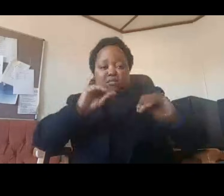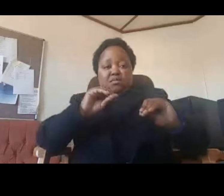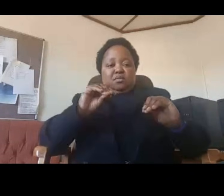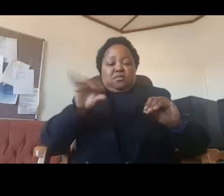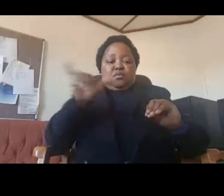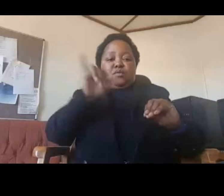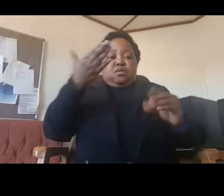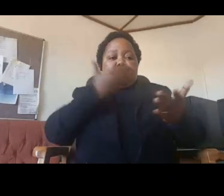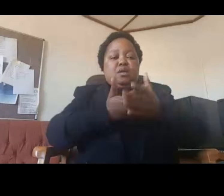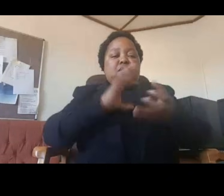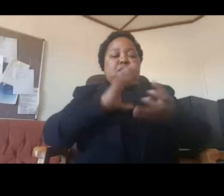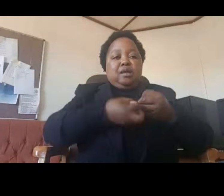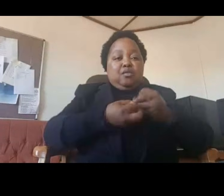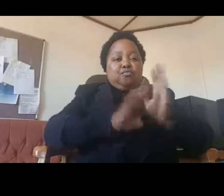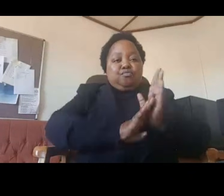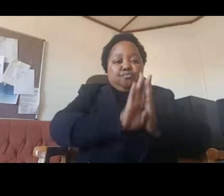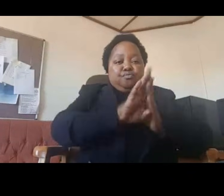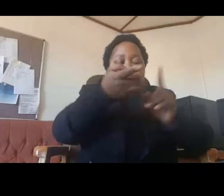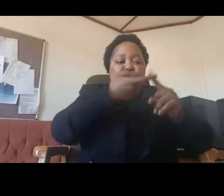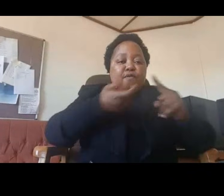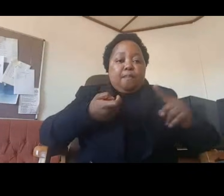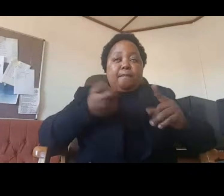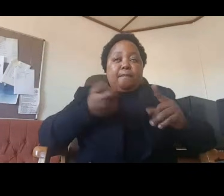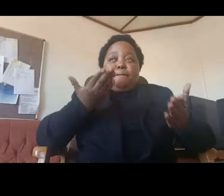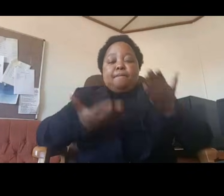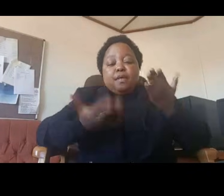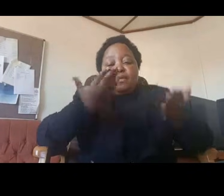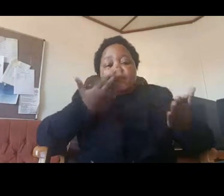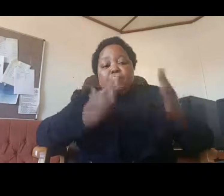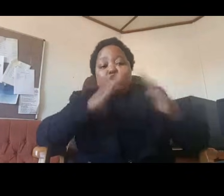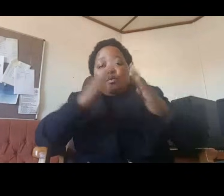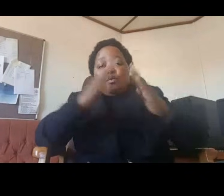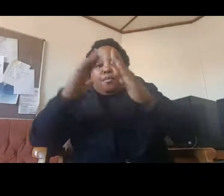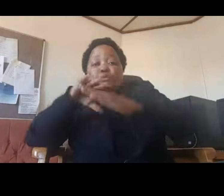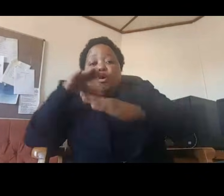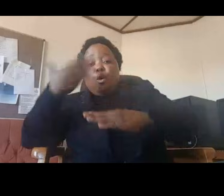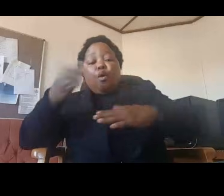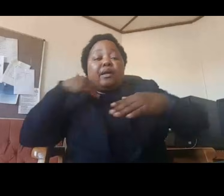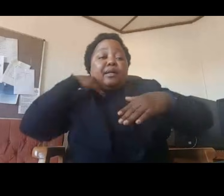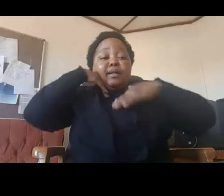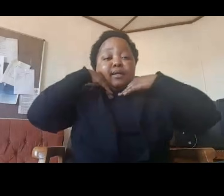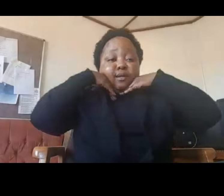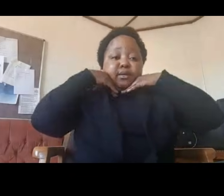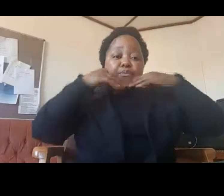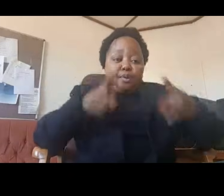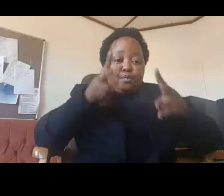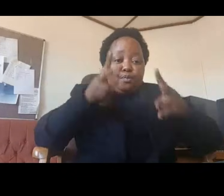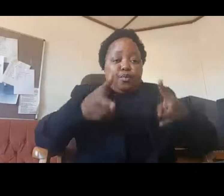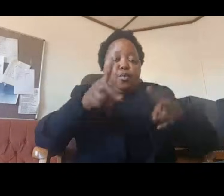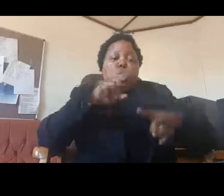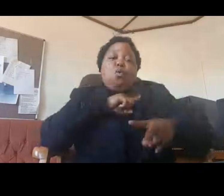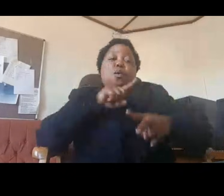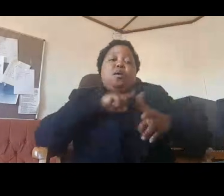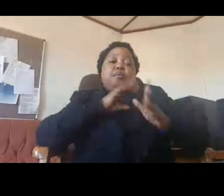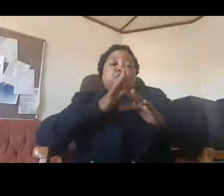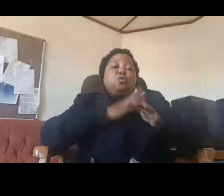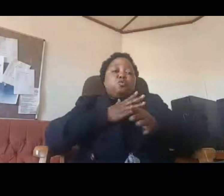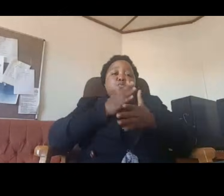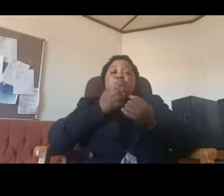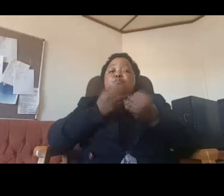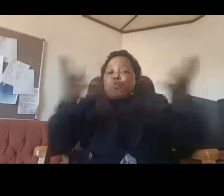leverage from the communities or the elderly people who do not put most of these issues on